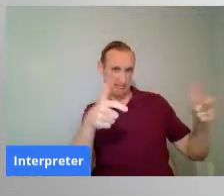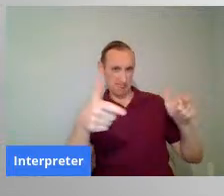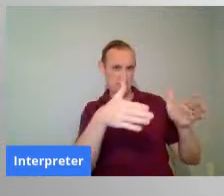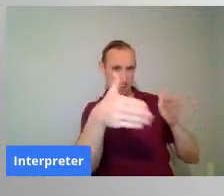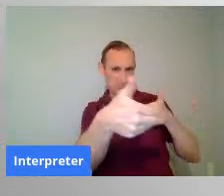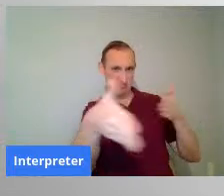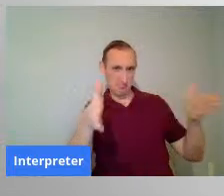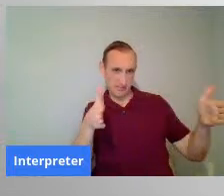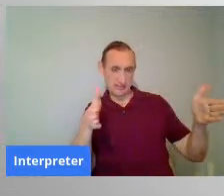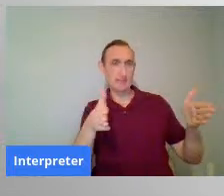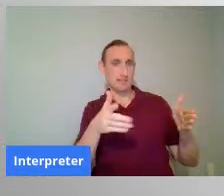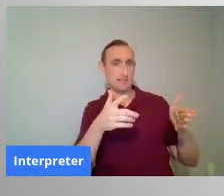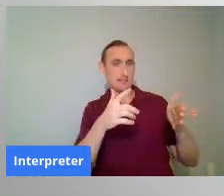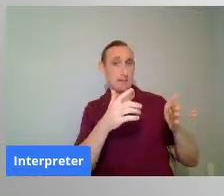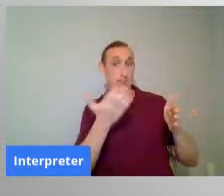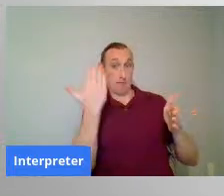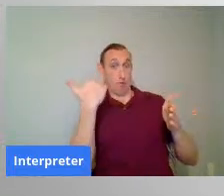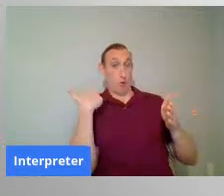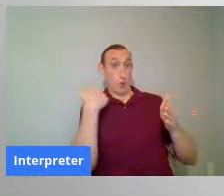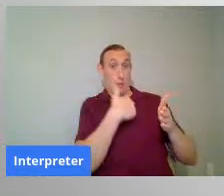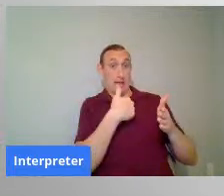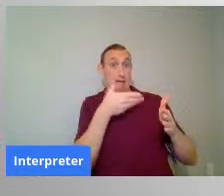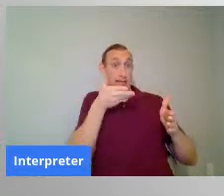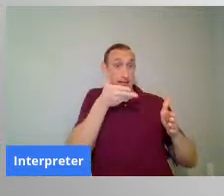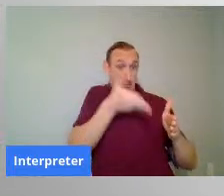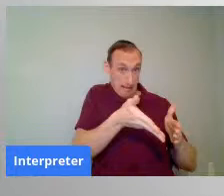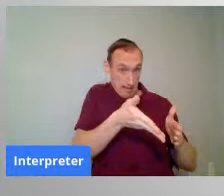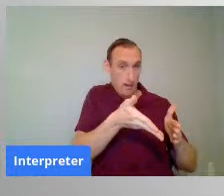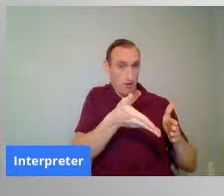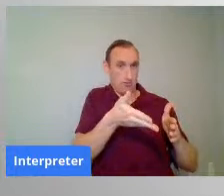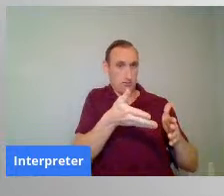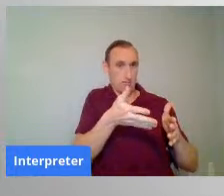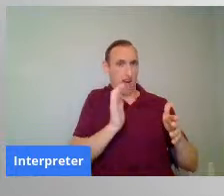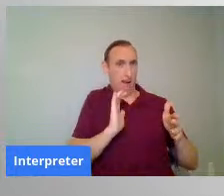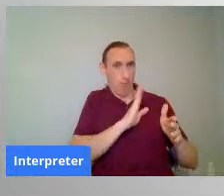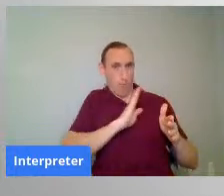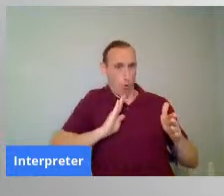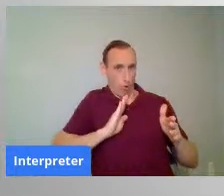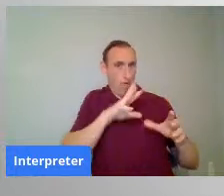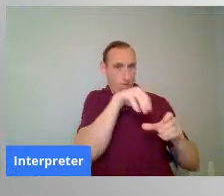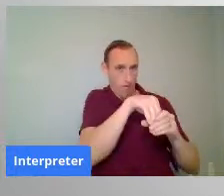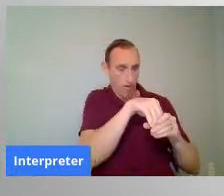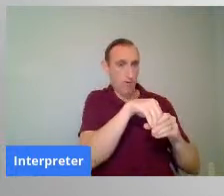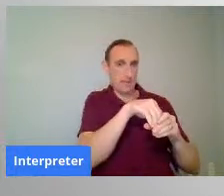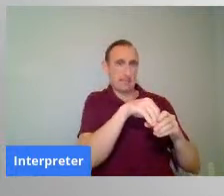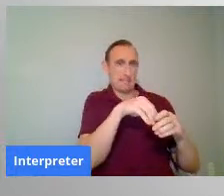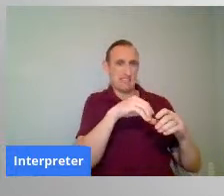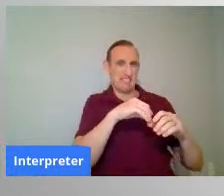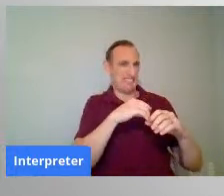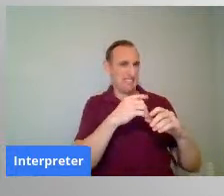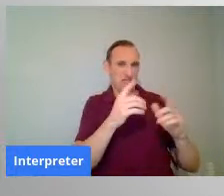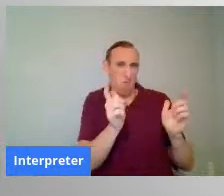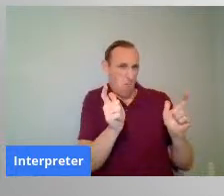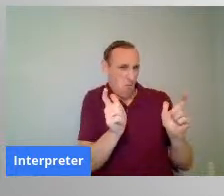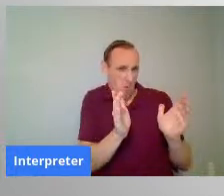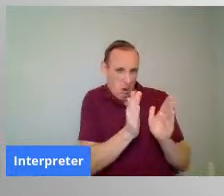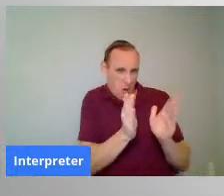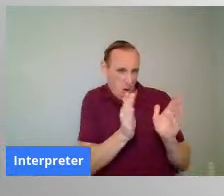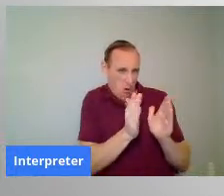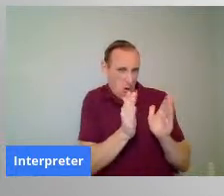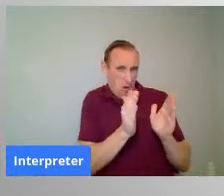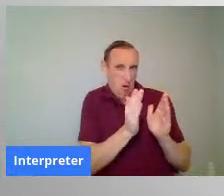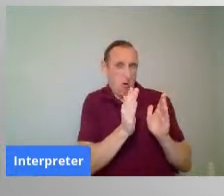of tight with us there. We have had to quadruple up, honestly, have 3 and 4 people